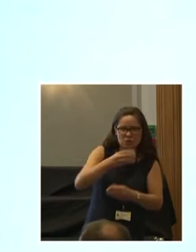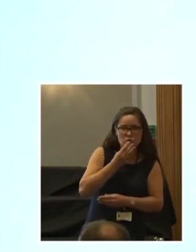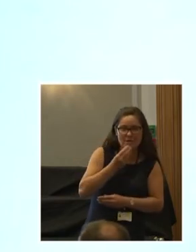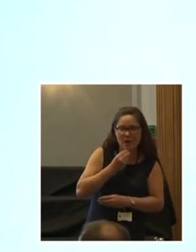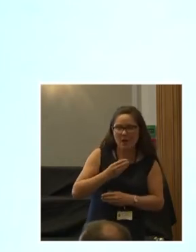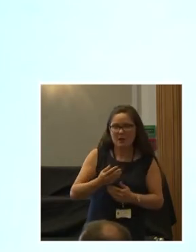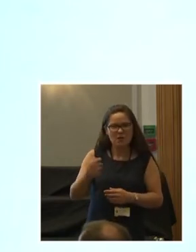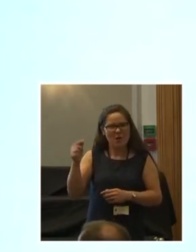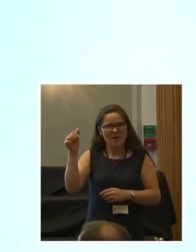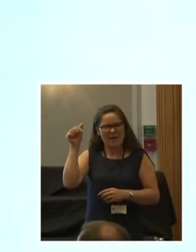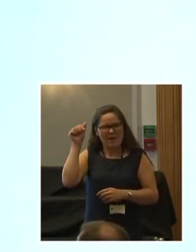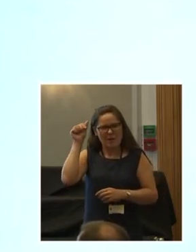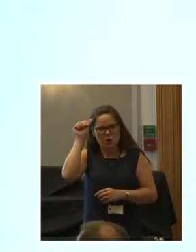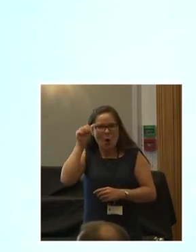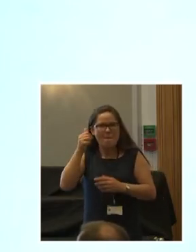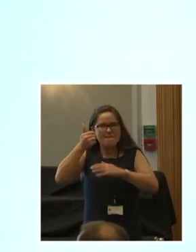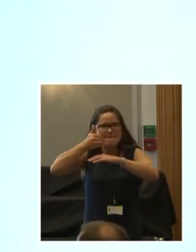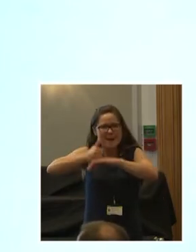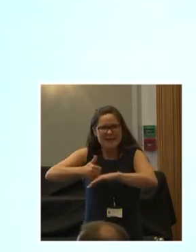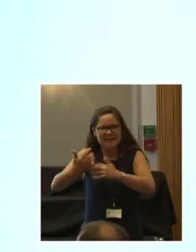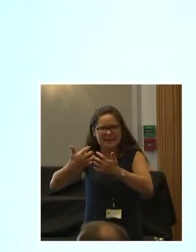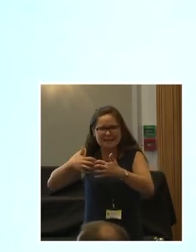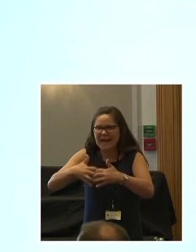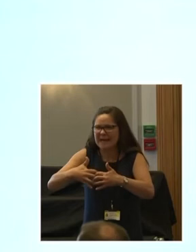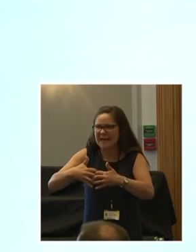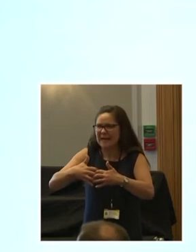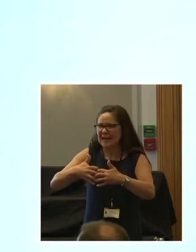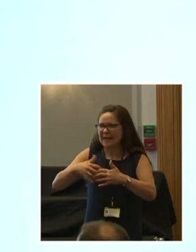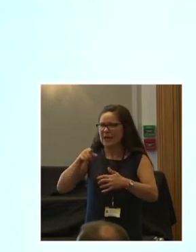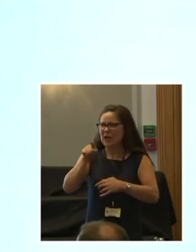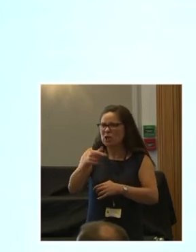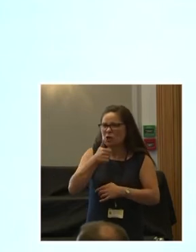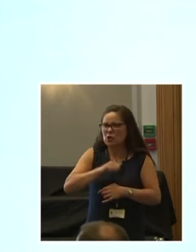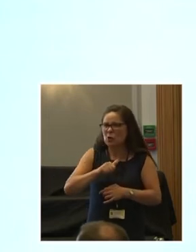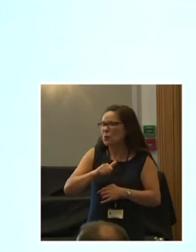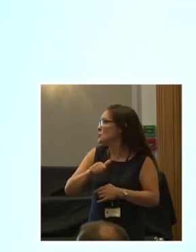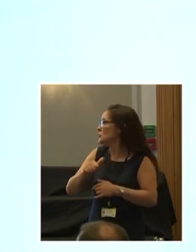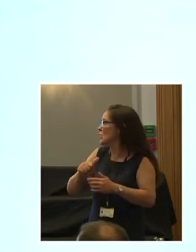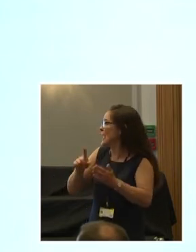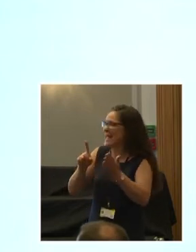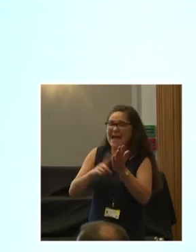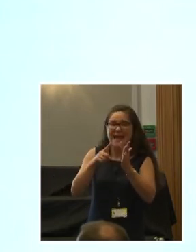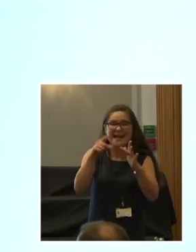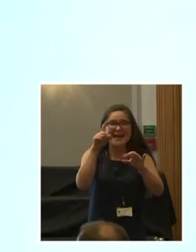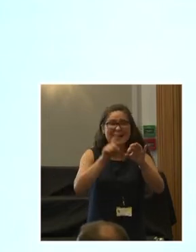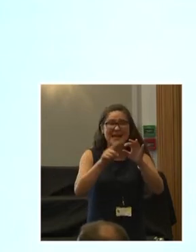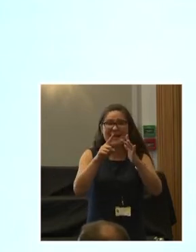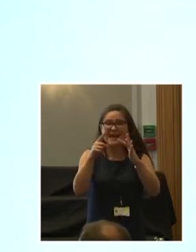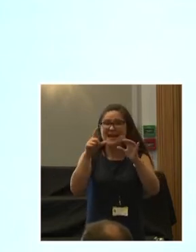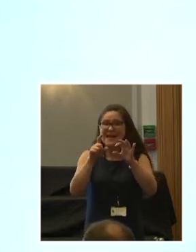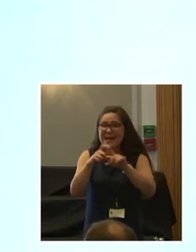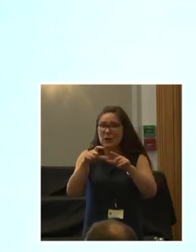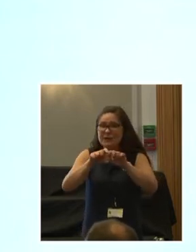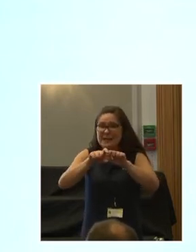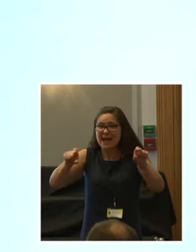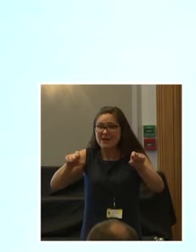about bump-on stickers. You know, they could be a little bit of a tech. Anyone use a liquid leather indicator? Give me a clap if you do. Okay,